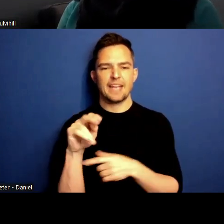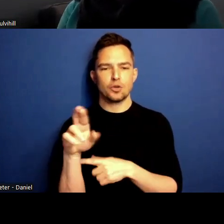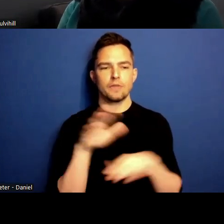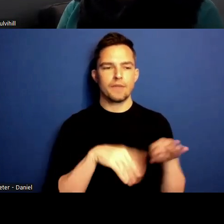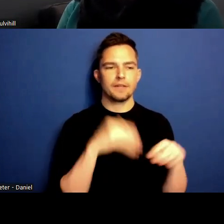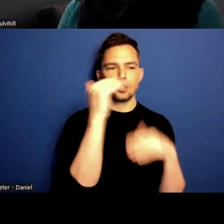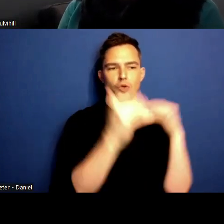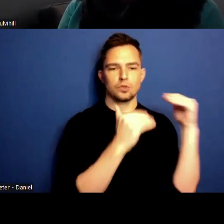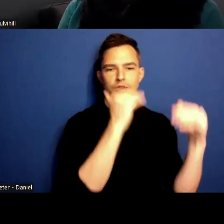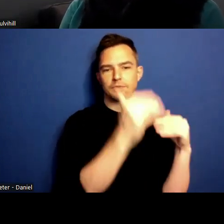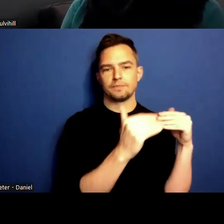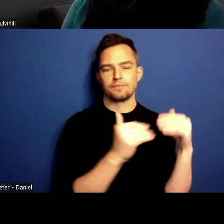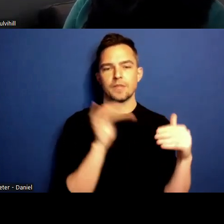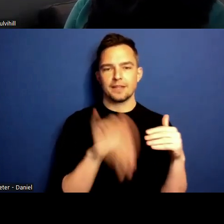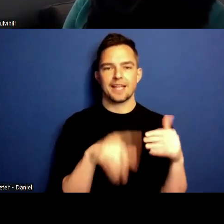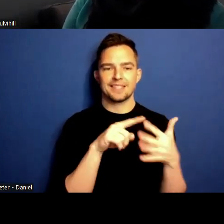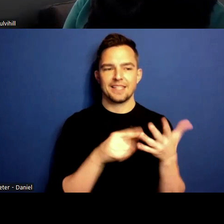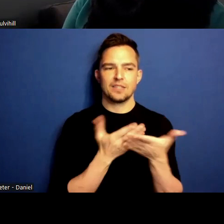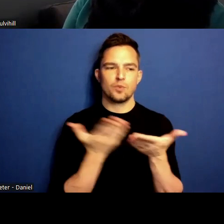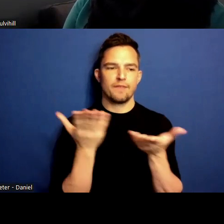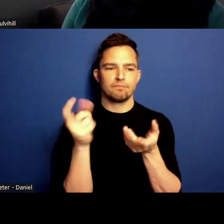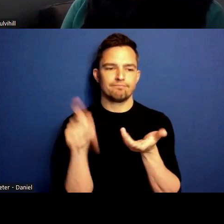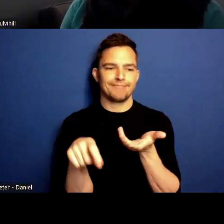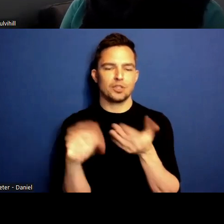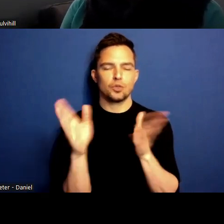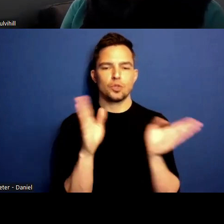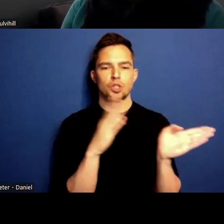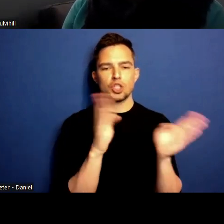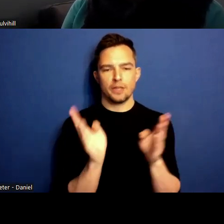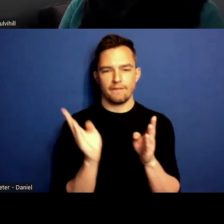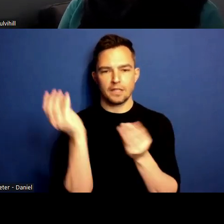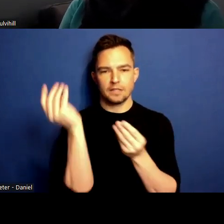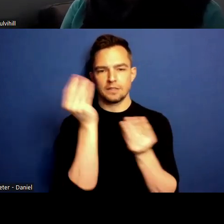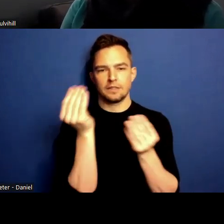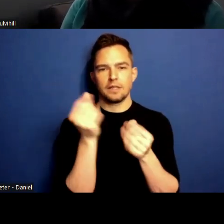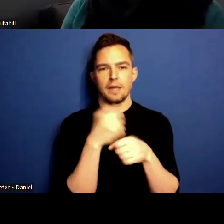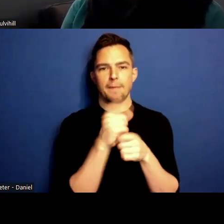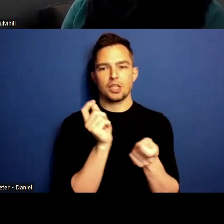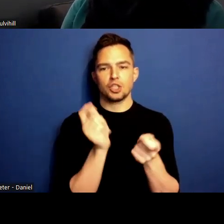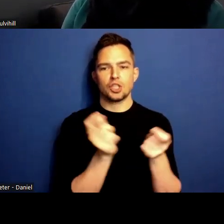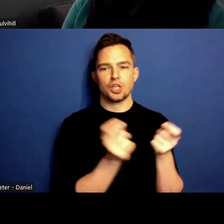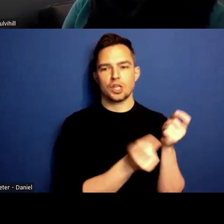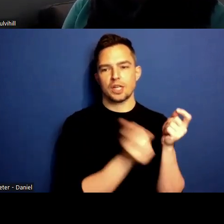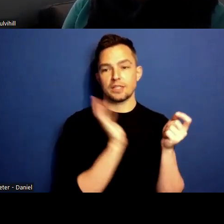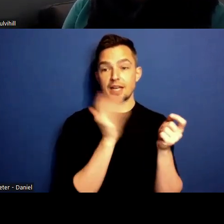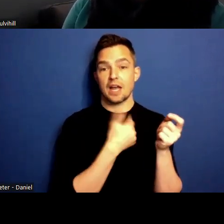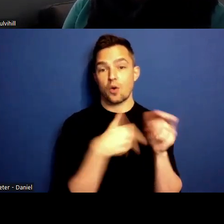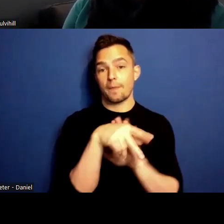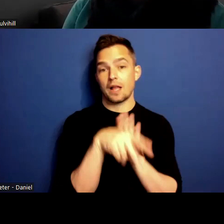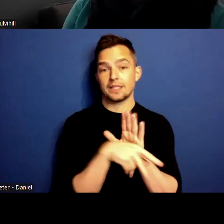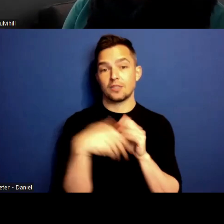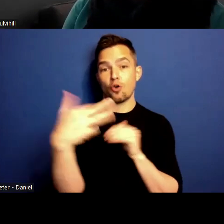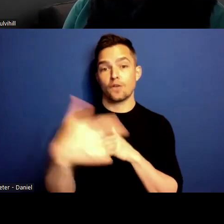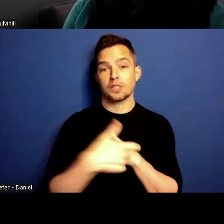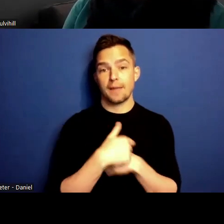And so those are things that we've needed to shift and make some changes to our policies over time